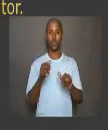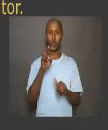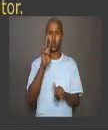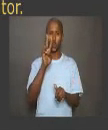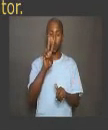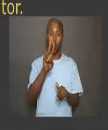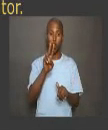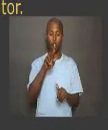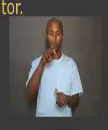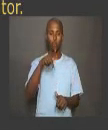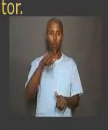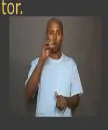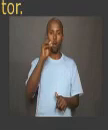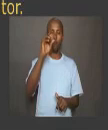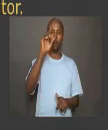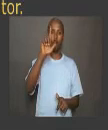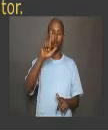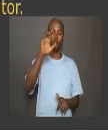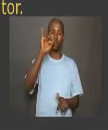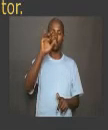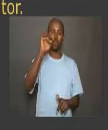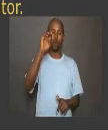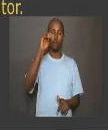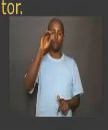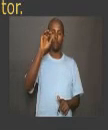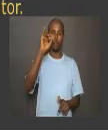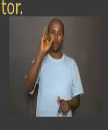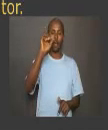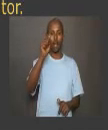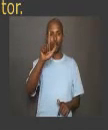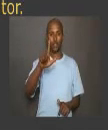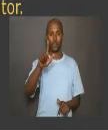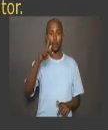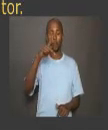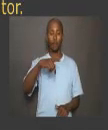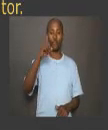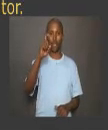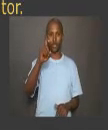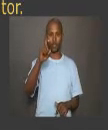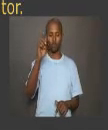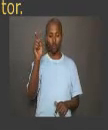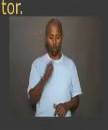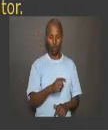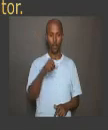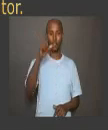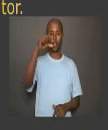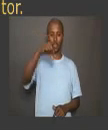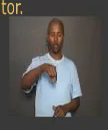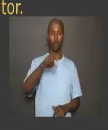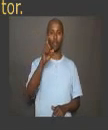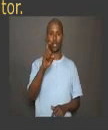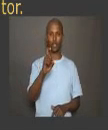two polynomials, p of x over q of